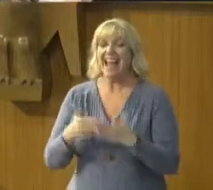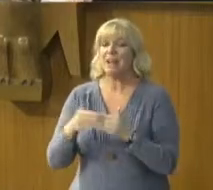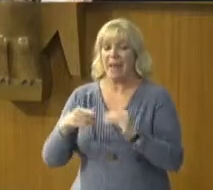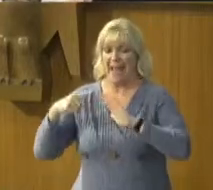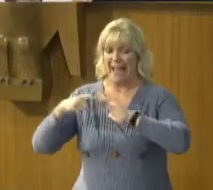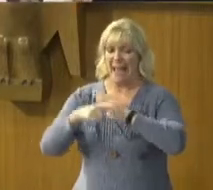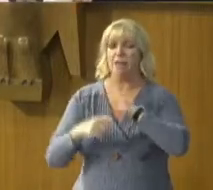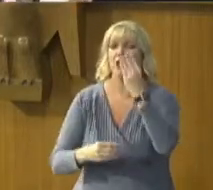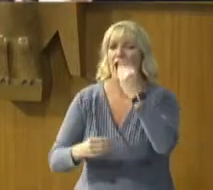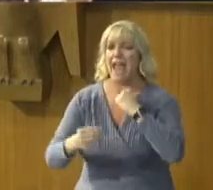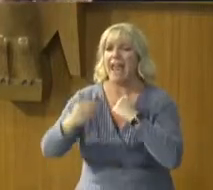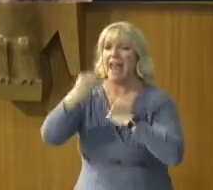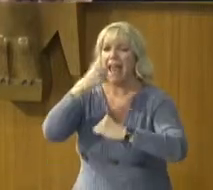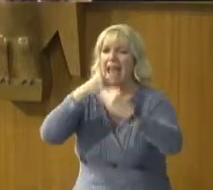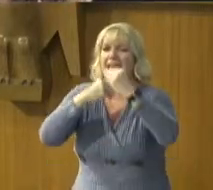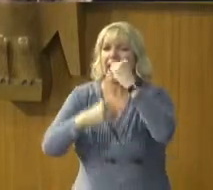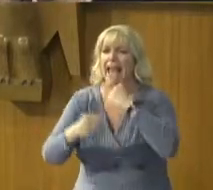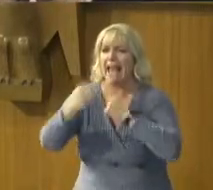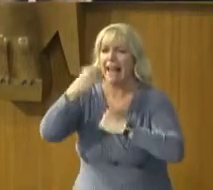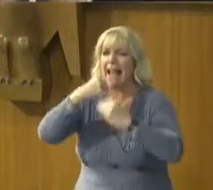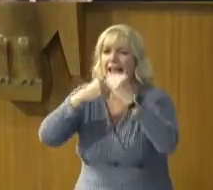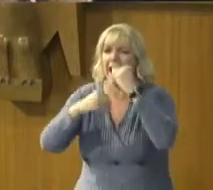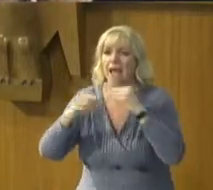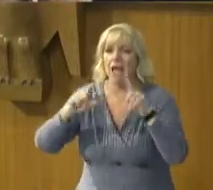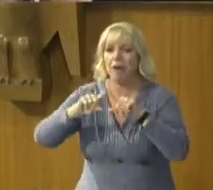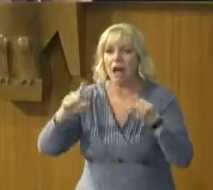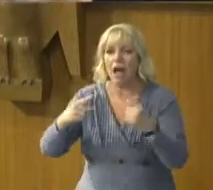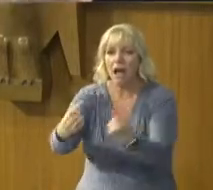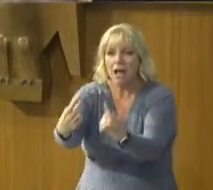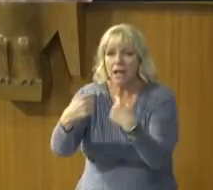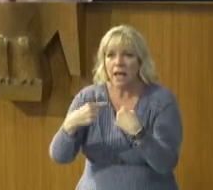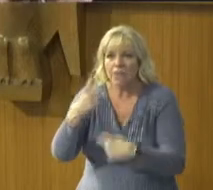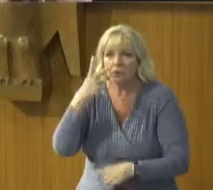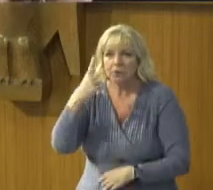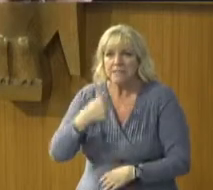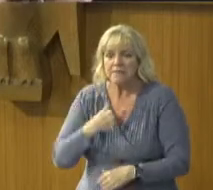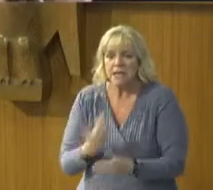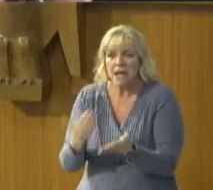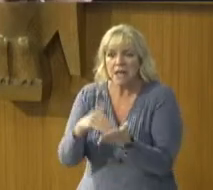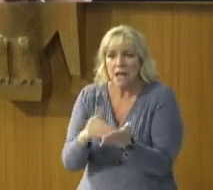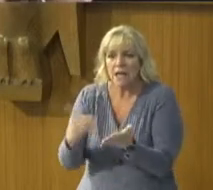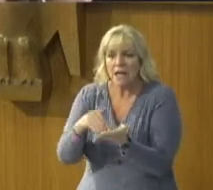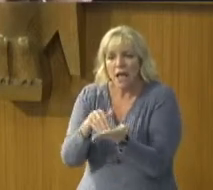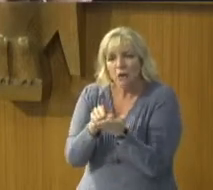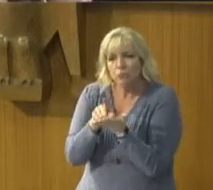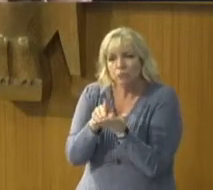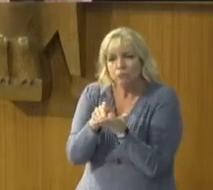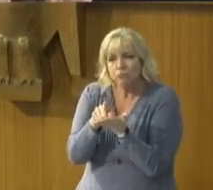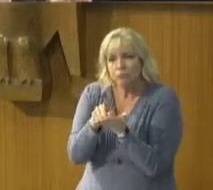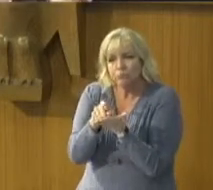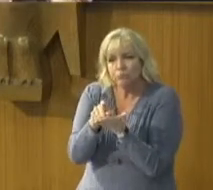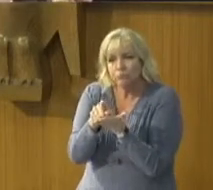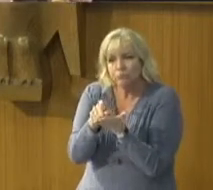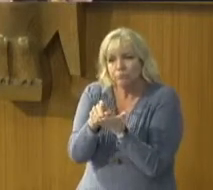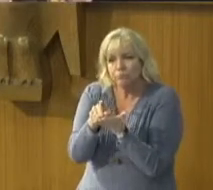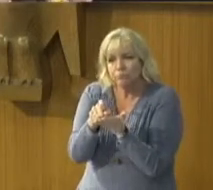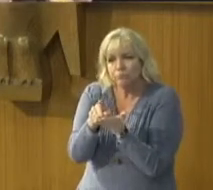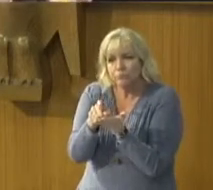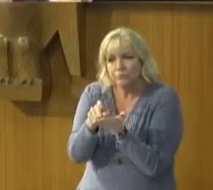ate, but you know what? He kept coming back to see me, just inching a along my